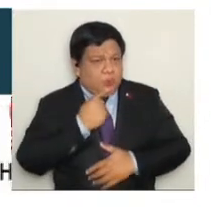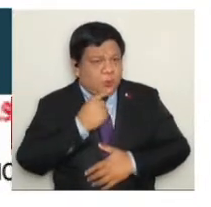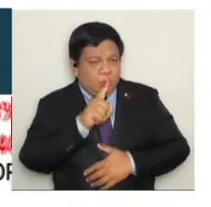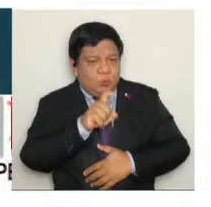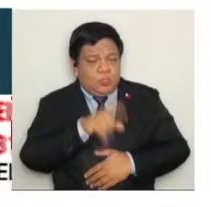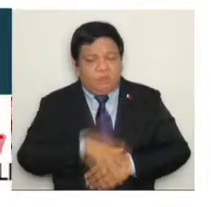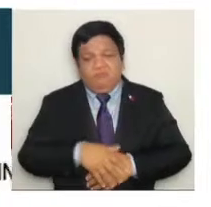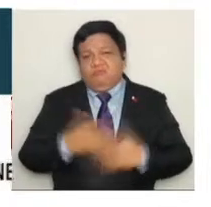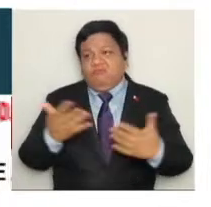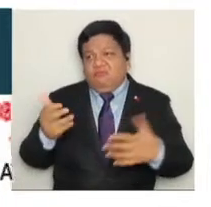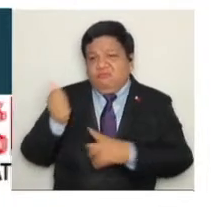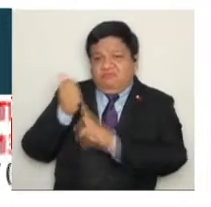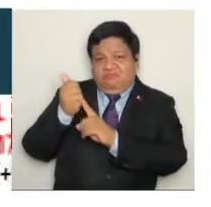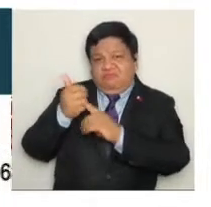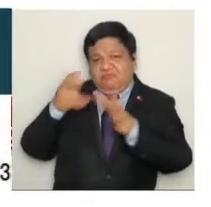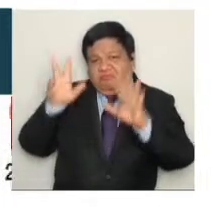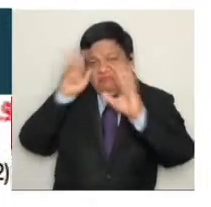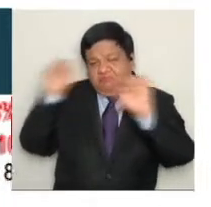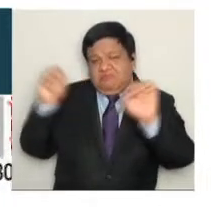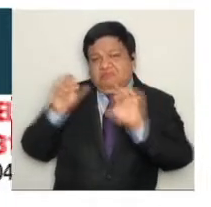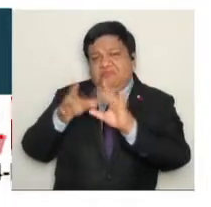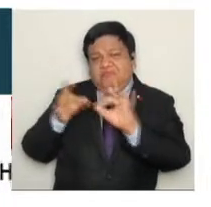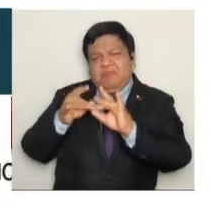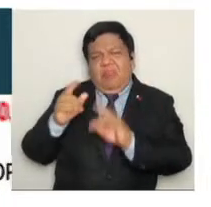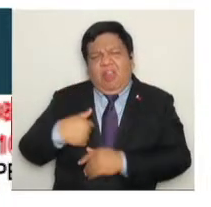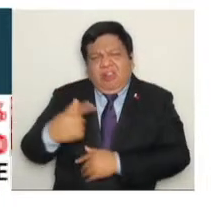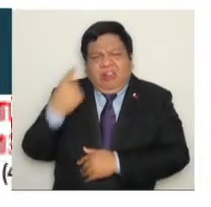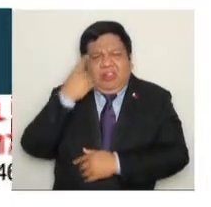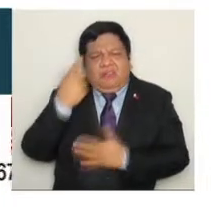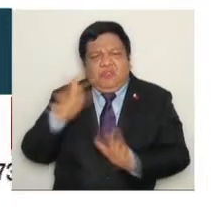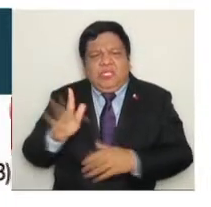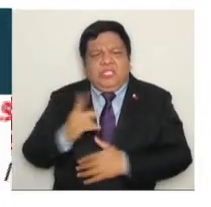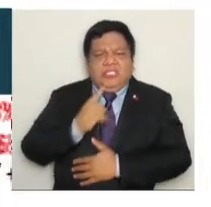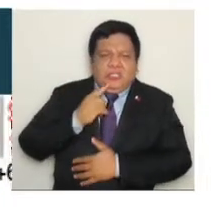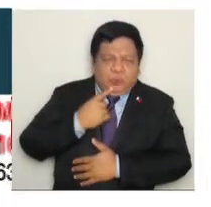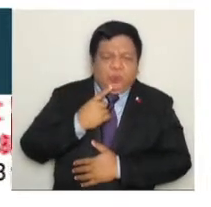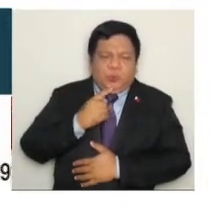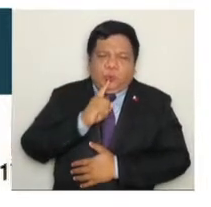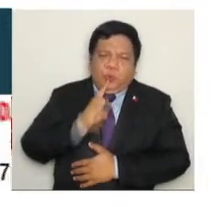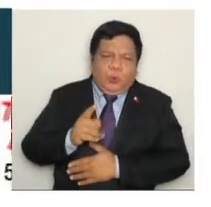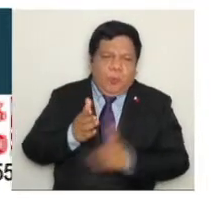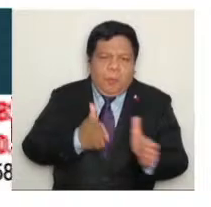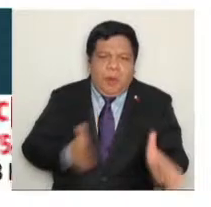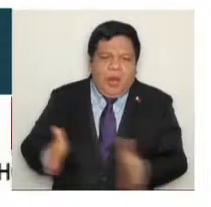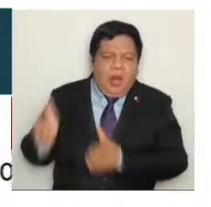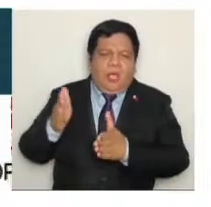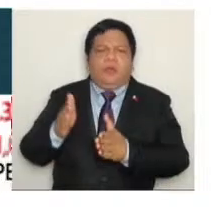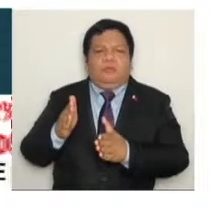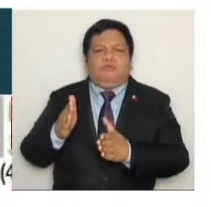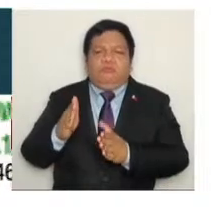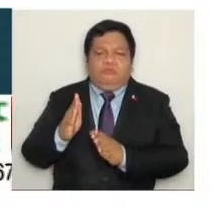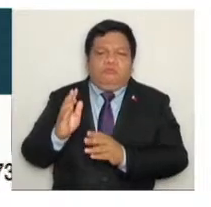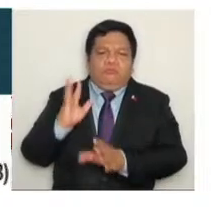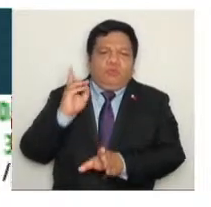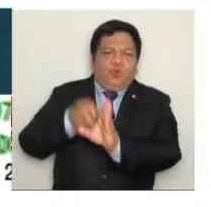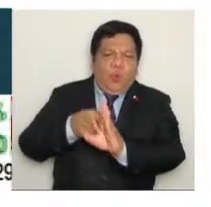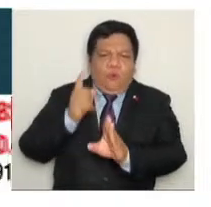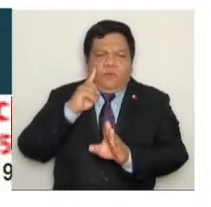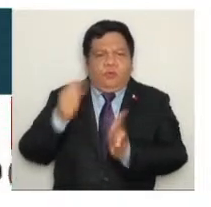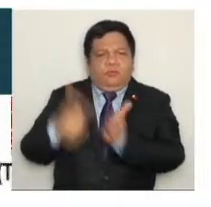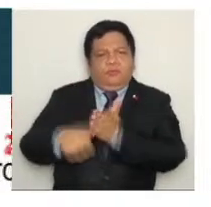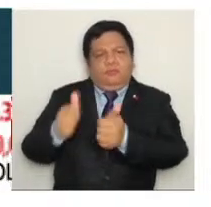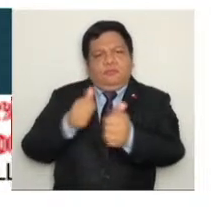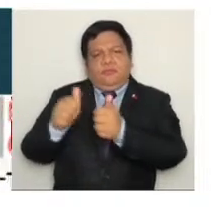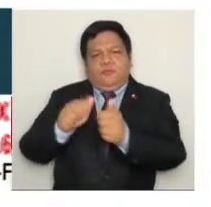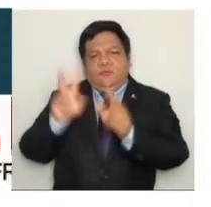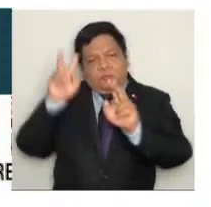own mouth. So I think it's serious, no? That he is seriously thinking about running for vice